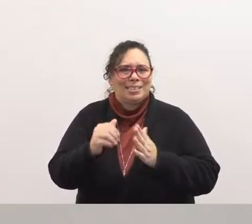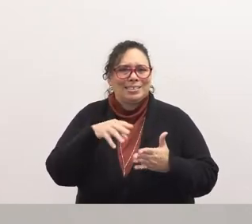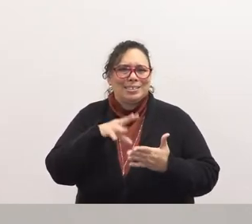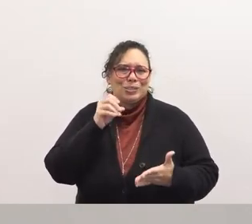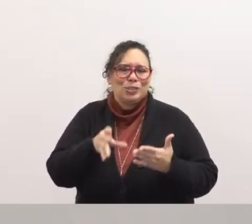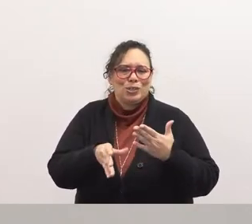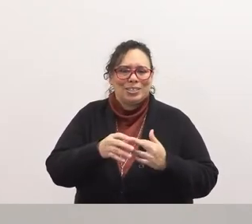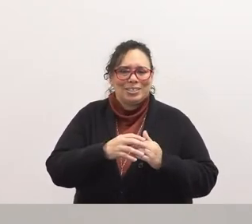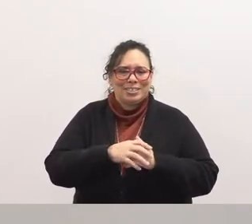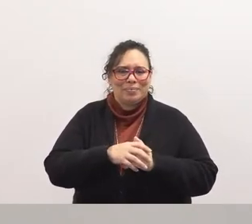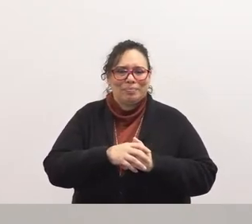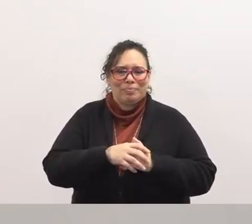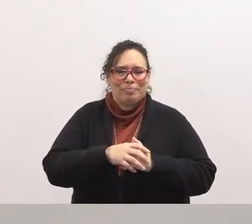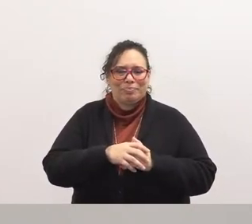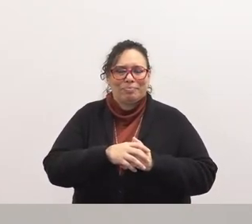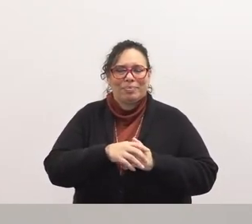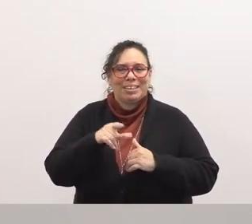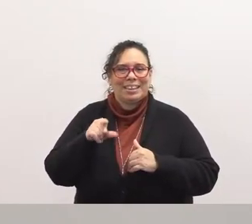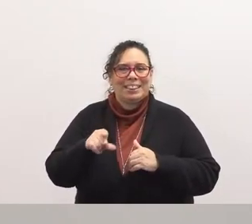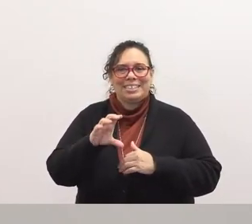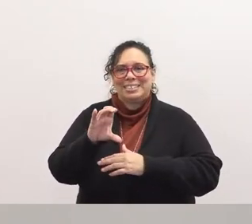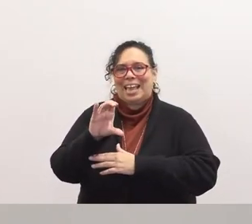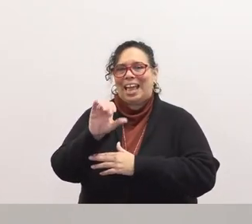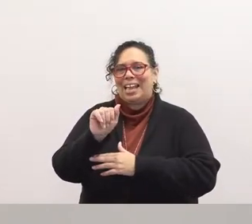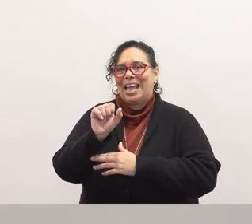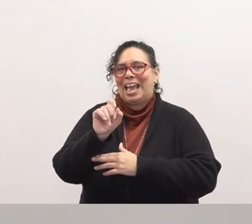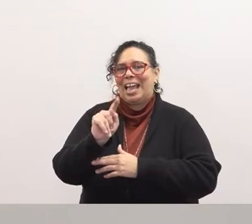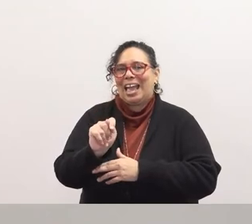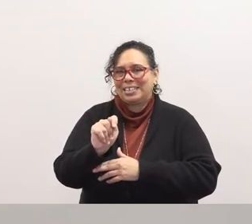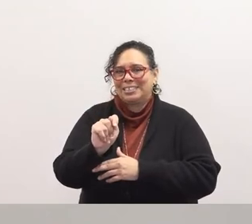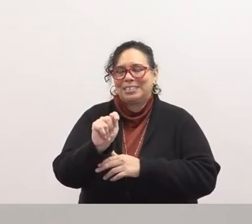are. This cast was amazing.